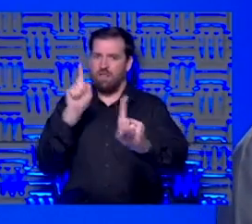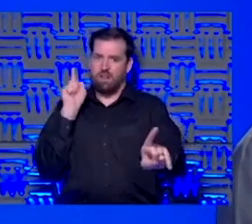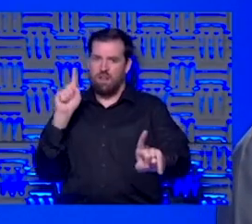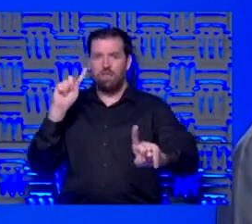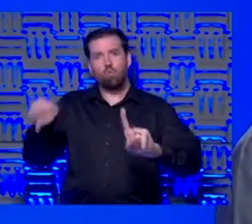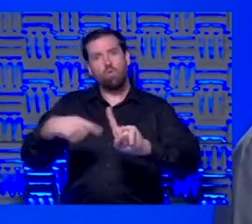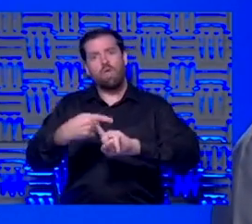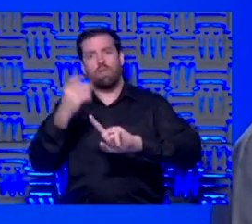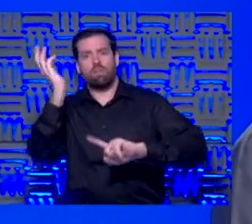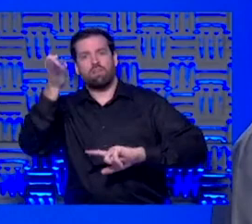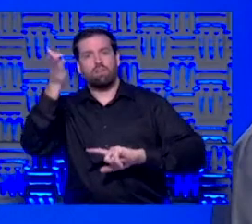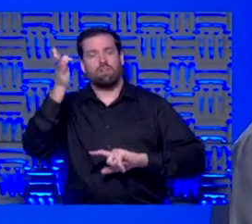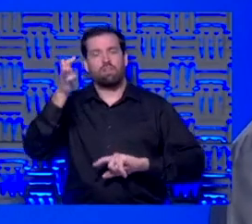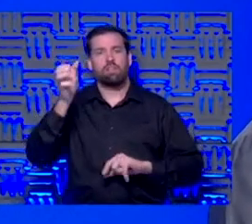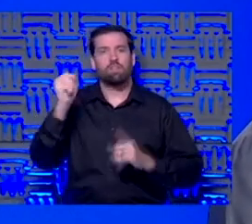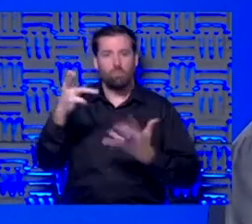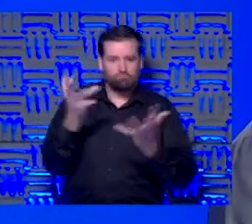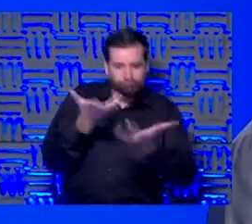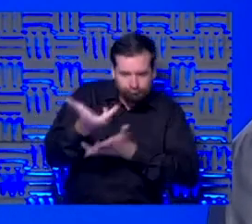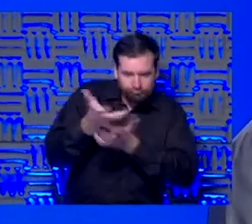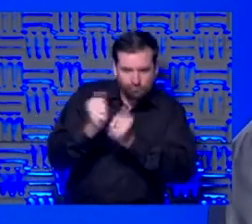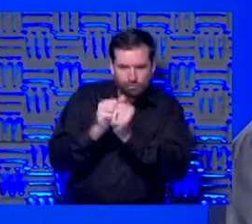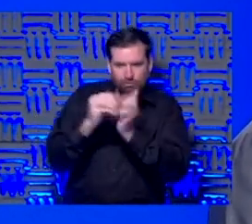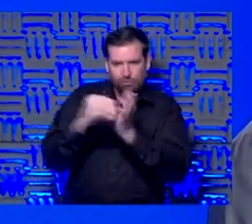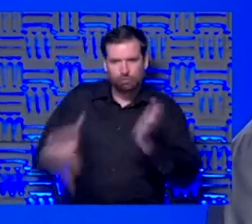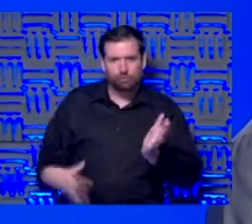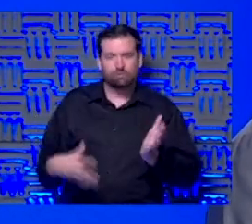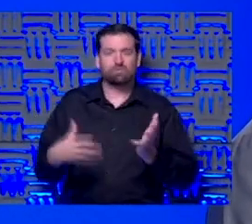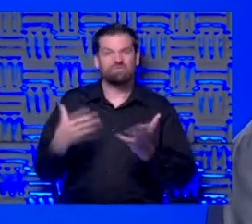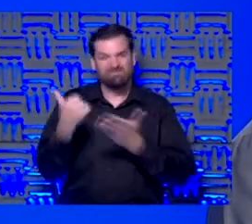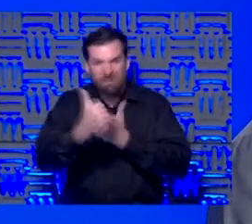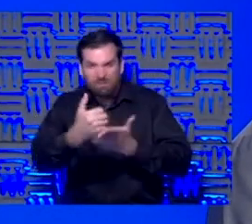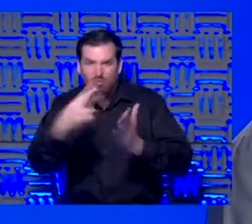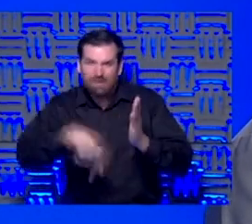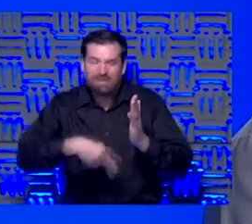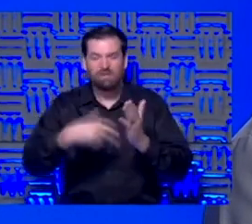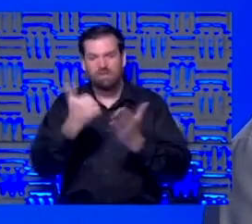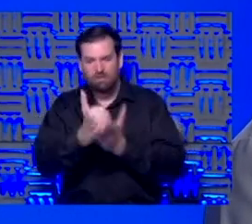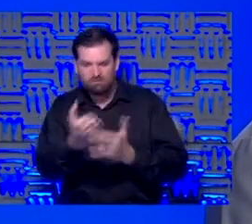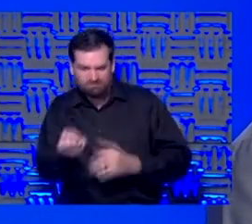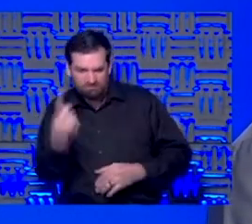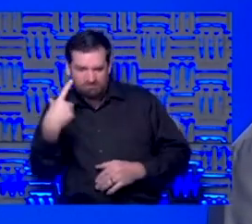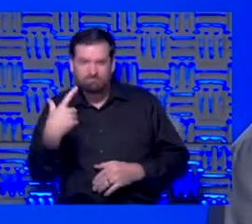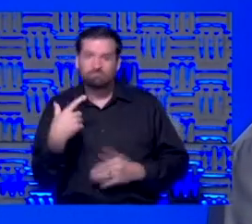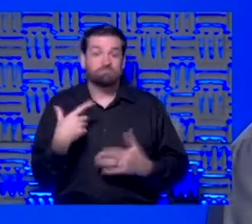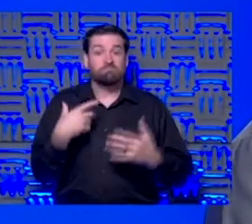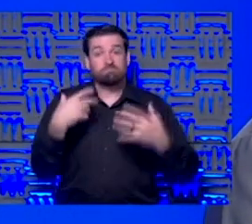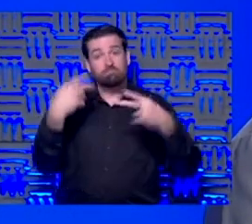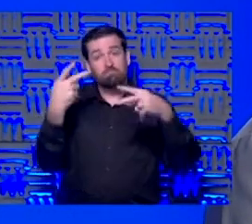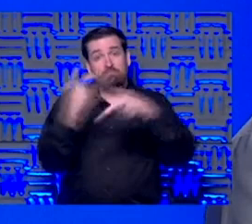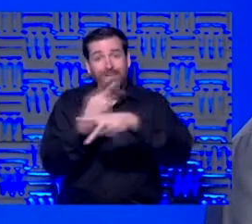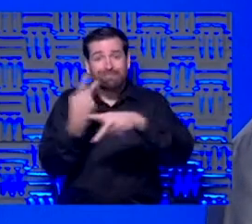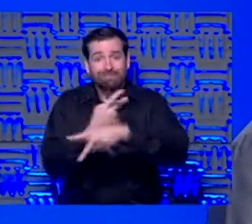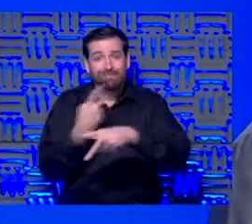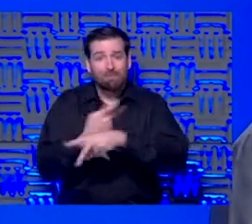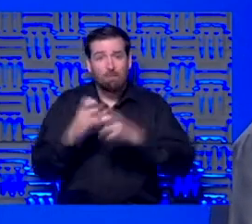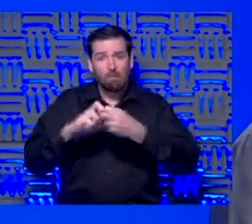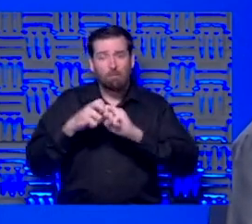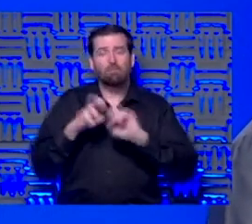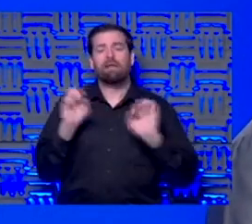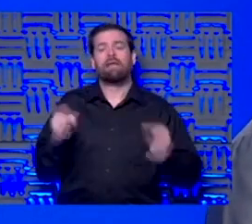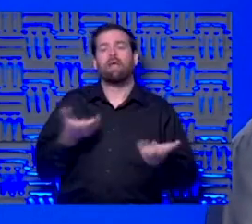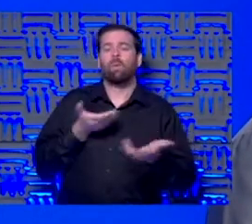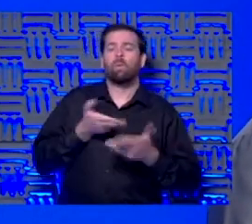or talking about certain things. If you have to interact with them, help them read, help them comprehend, do the math problems. You can do that